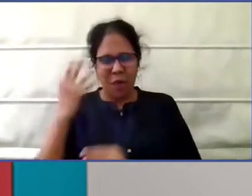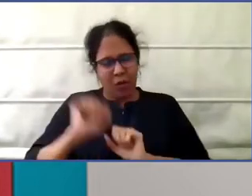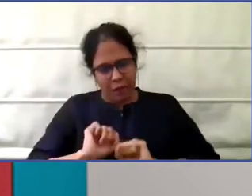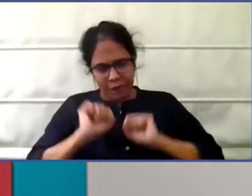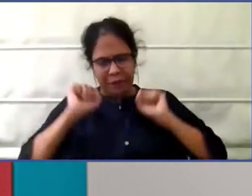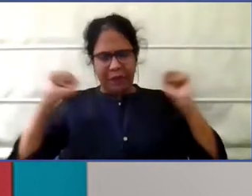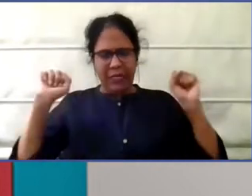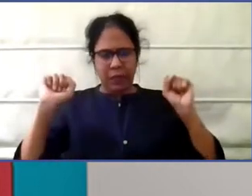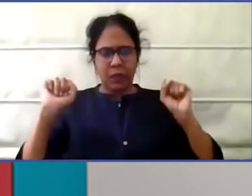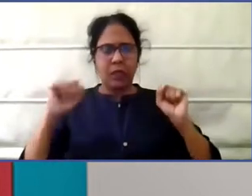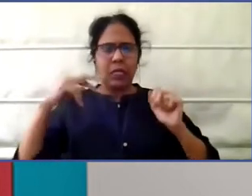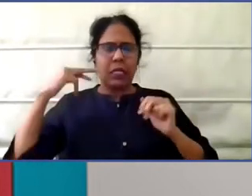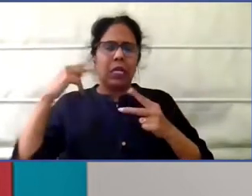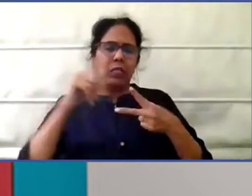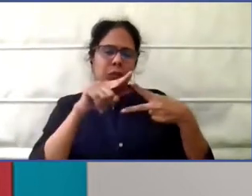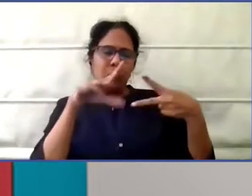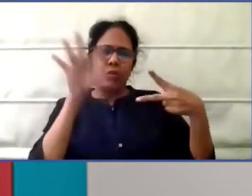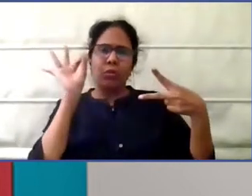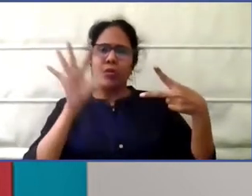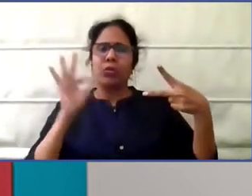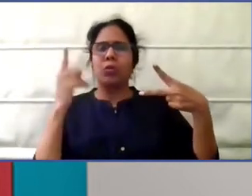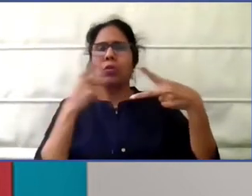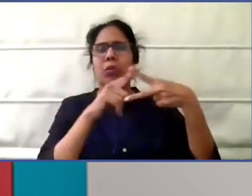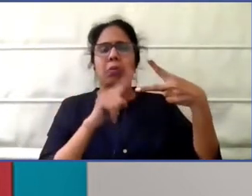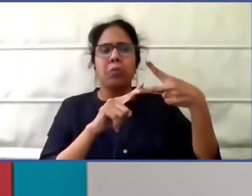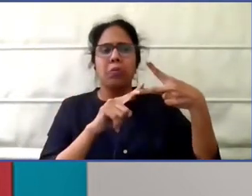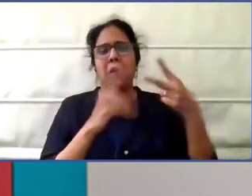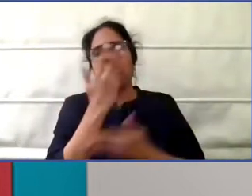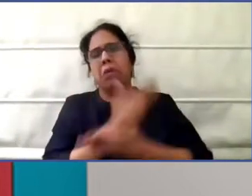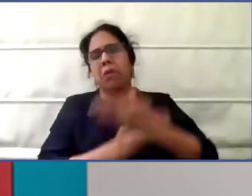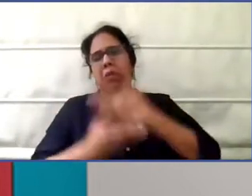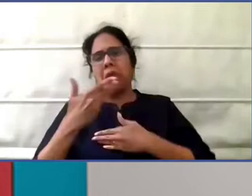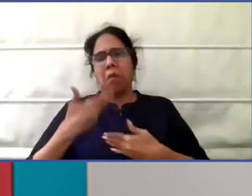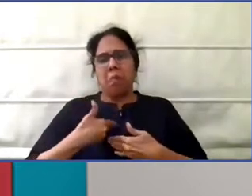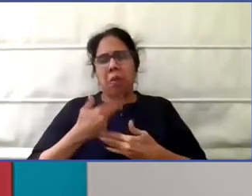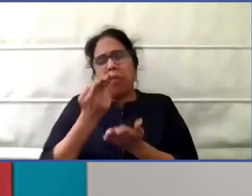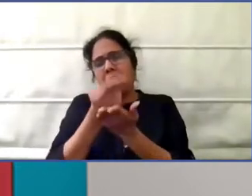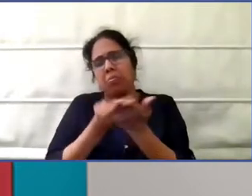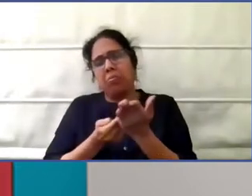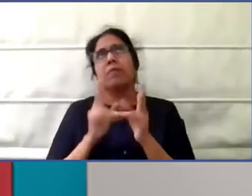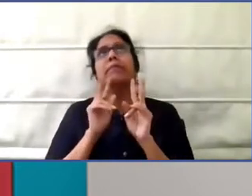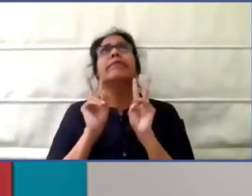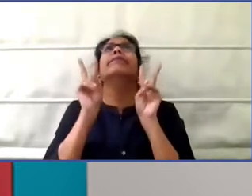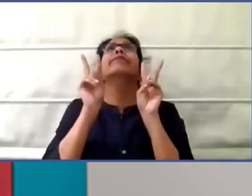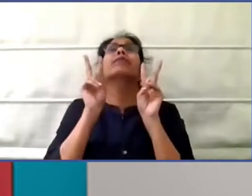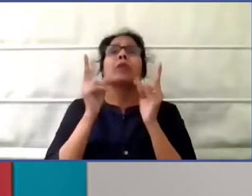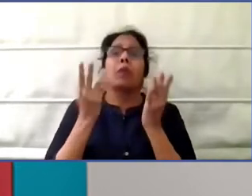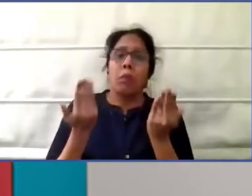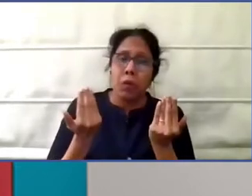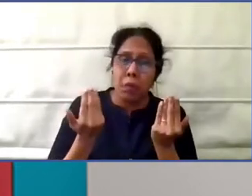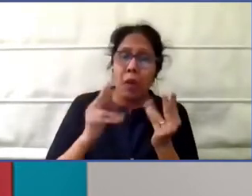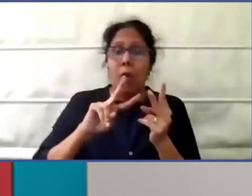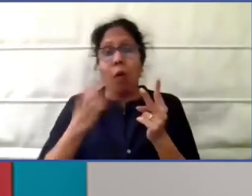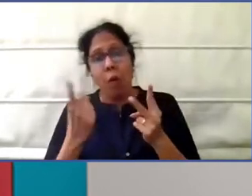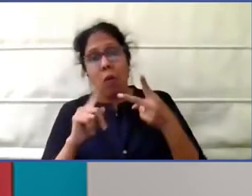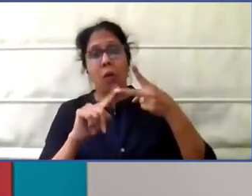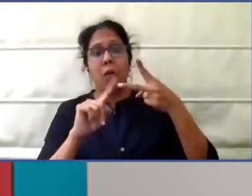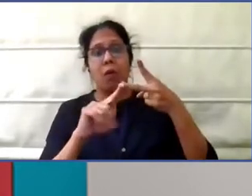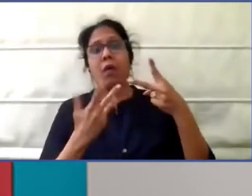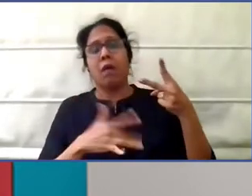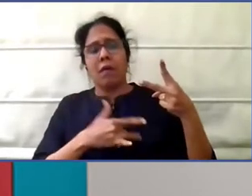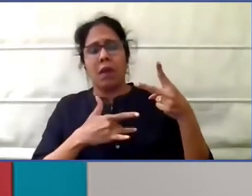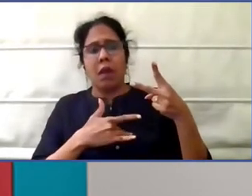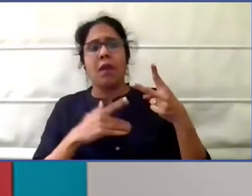reasons to disable myself and lie in the bed and start staring at the ceiling. Or I can find reasons to